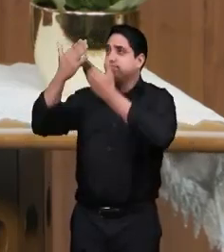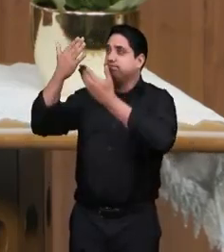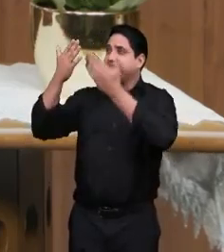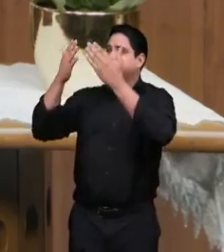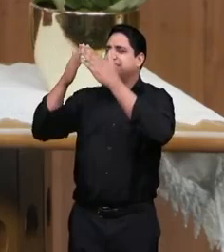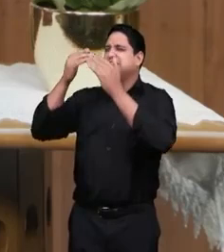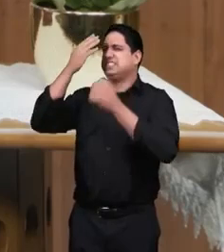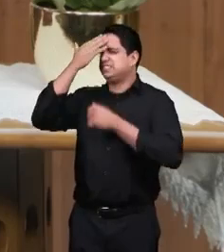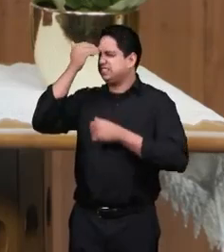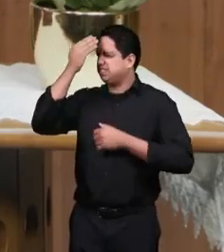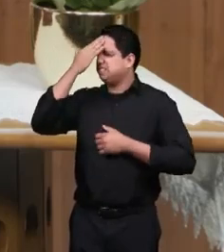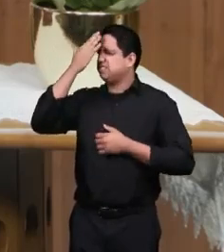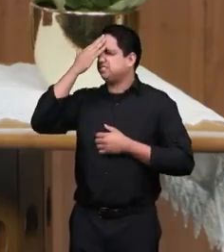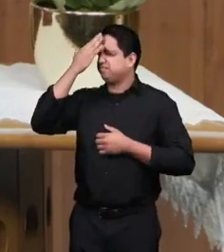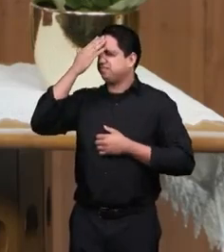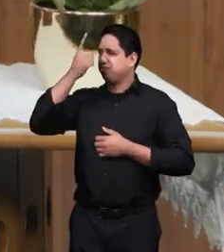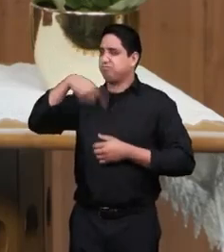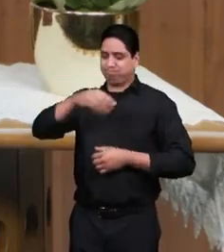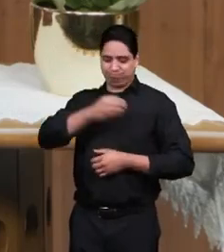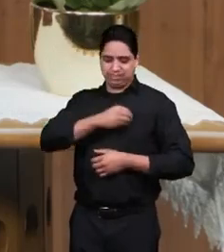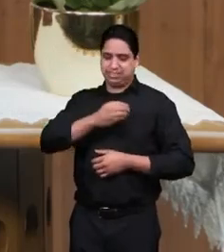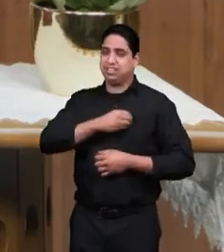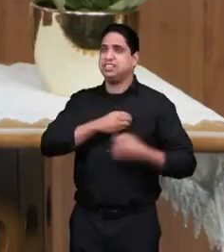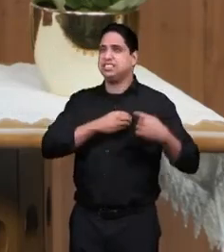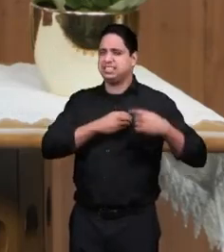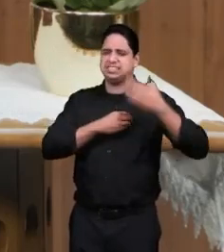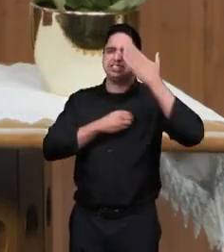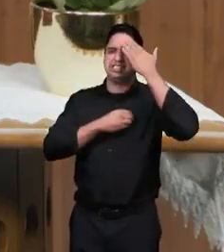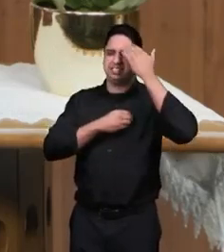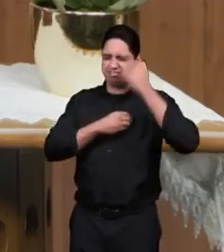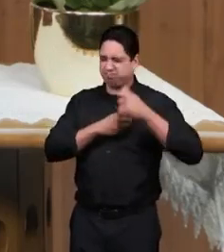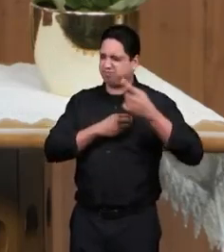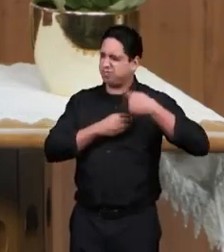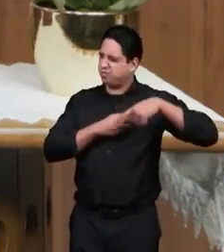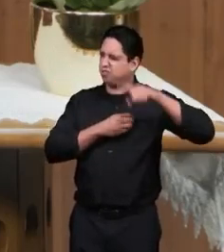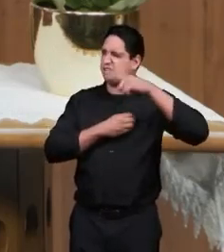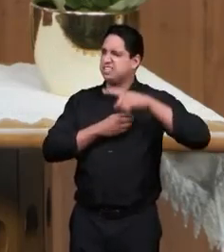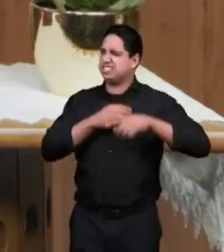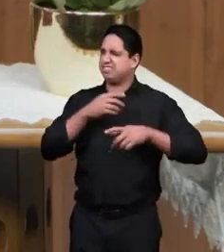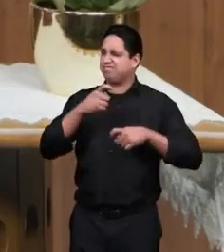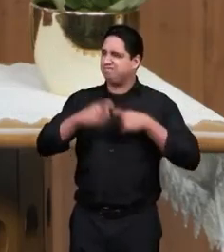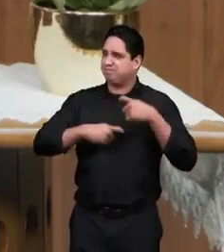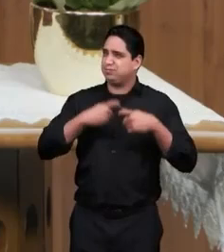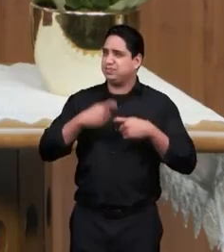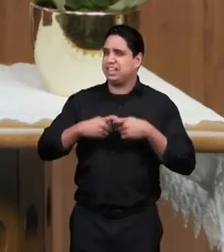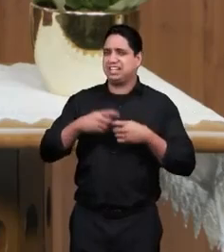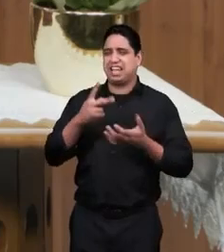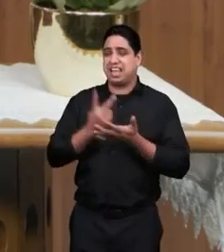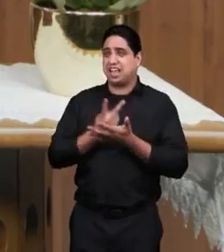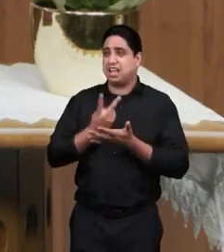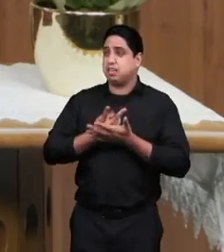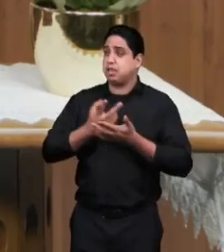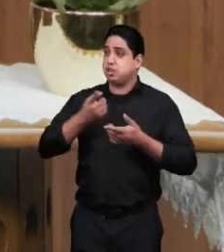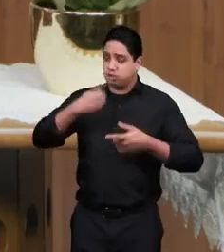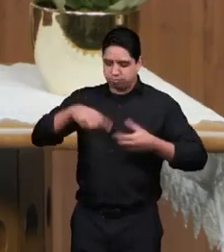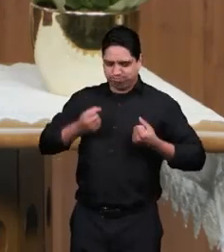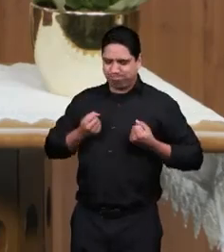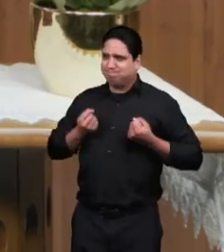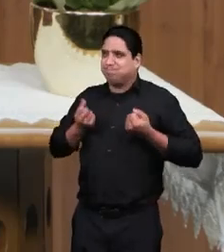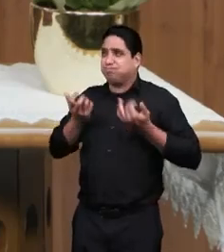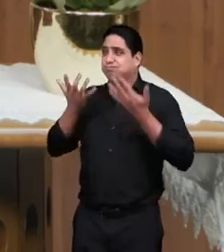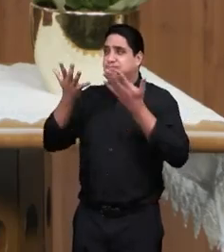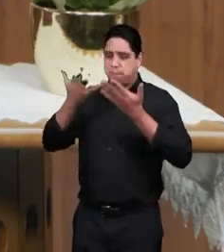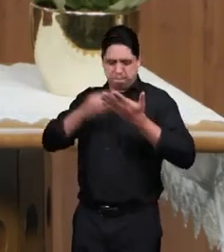recognizing our sin, knowing, Lord, that we are flawed and imperfect. We confess to you at this time